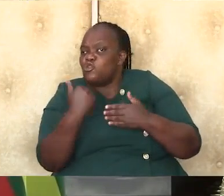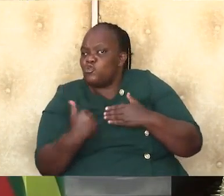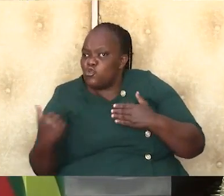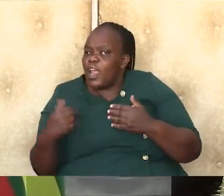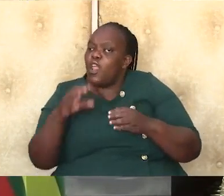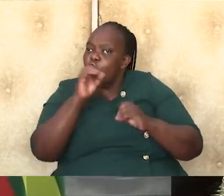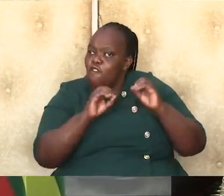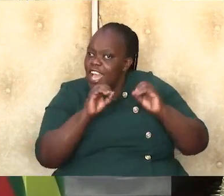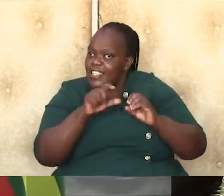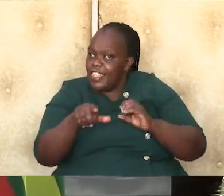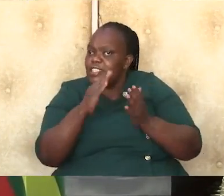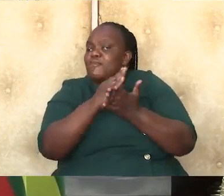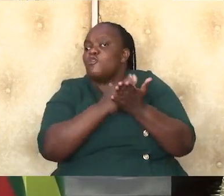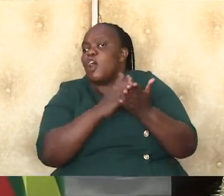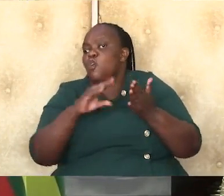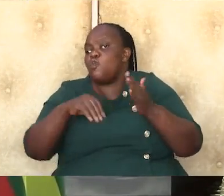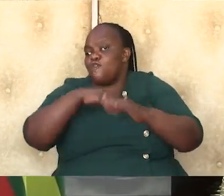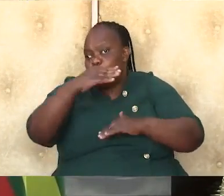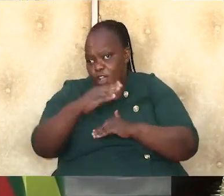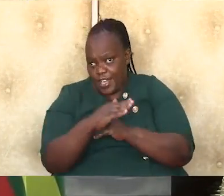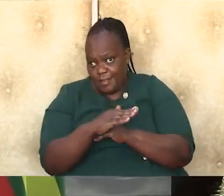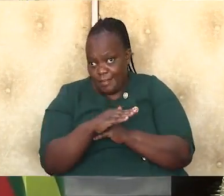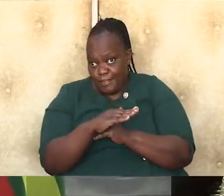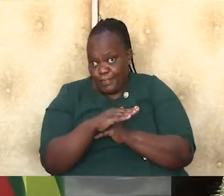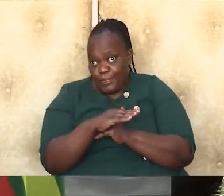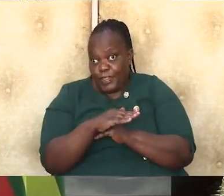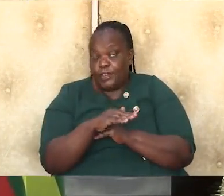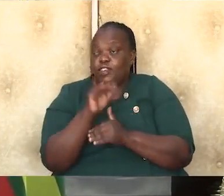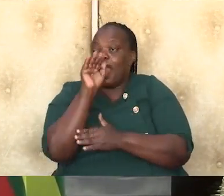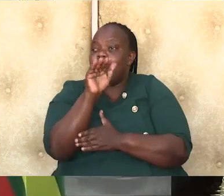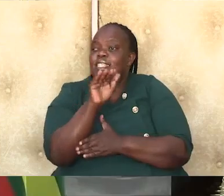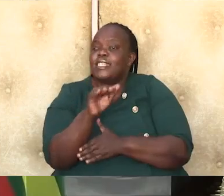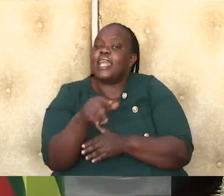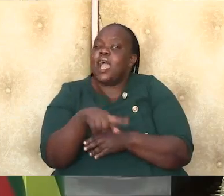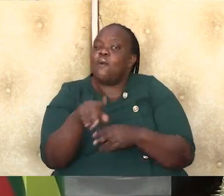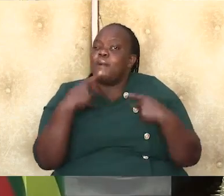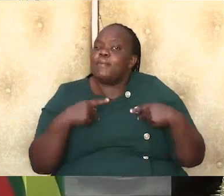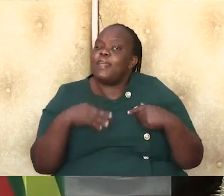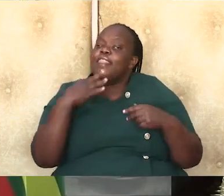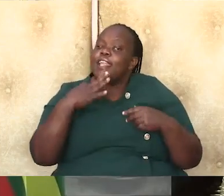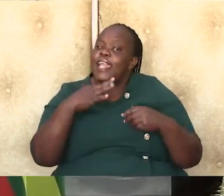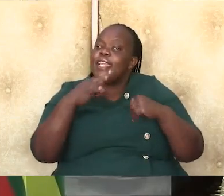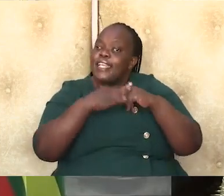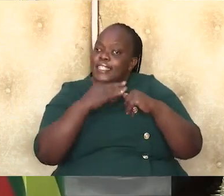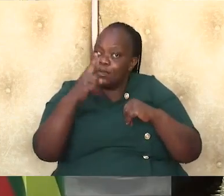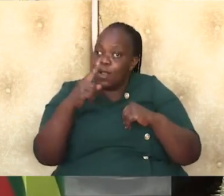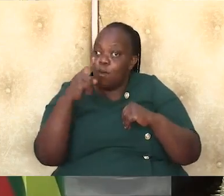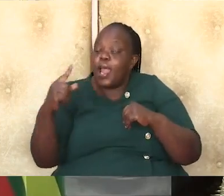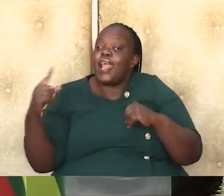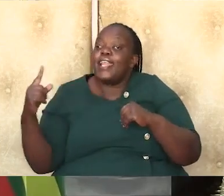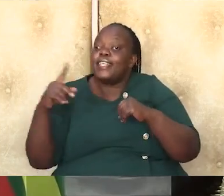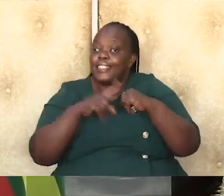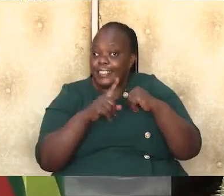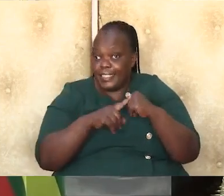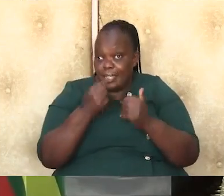that is a program going forward. And we ask, our agents, the 381,116